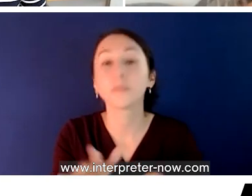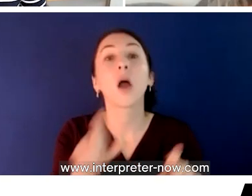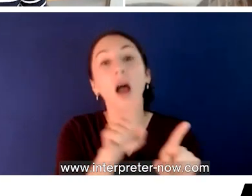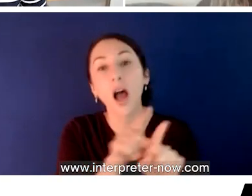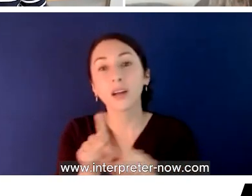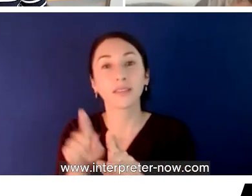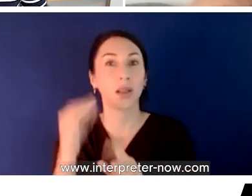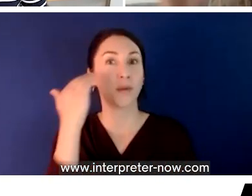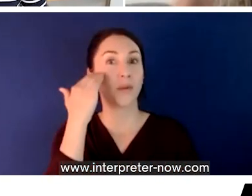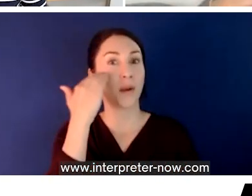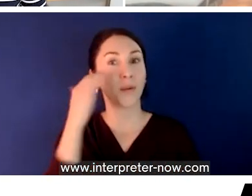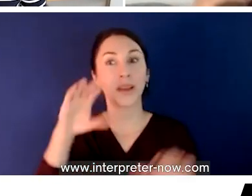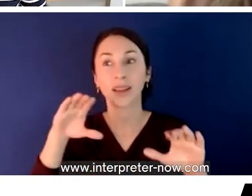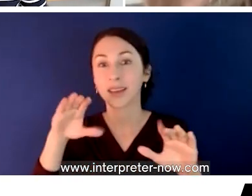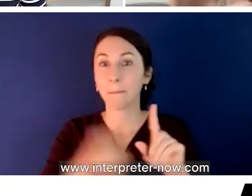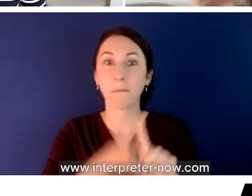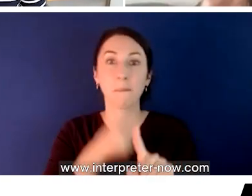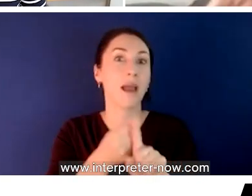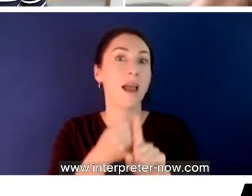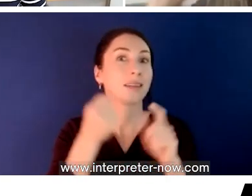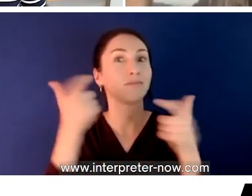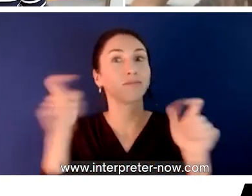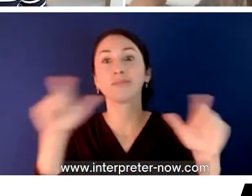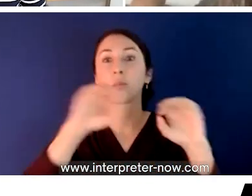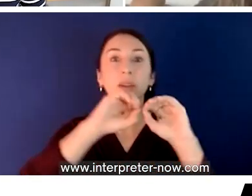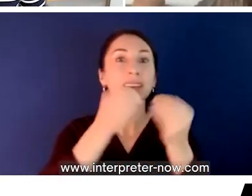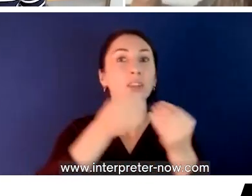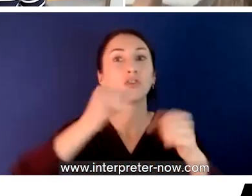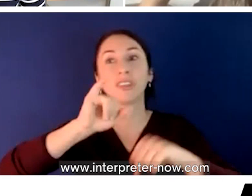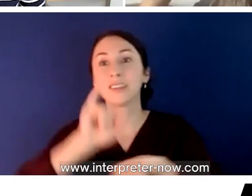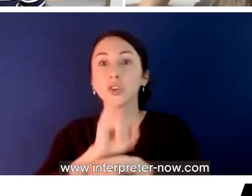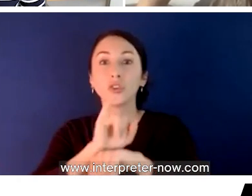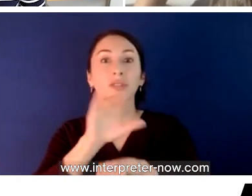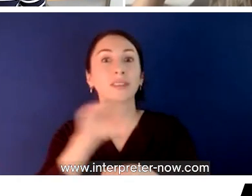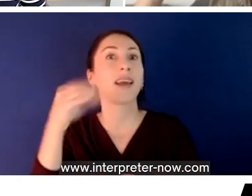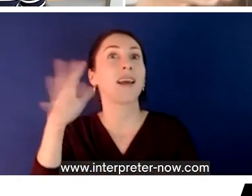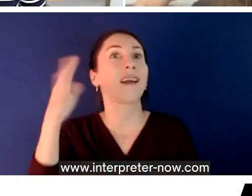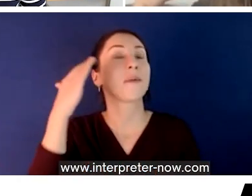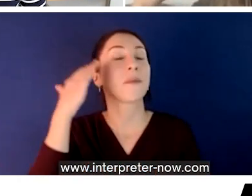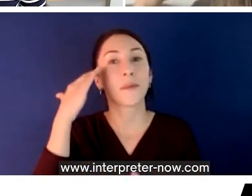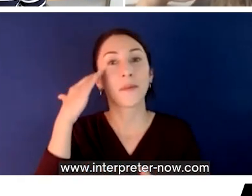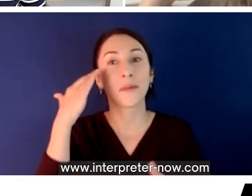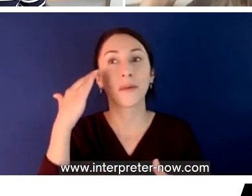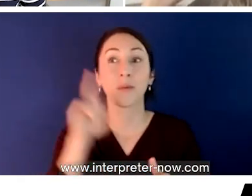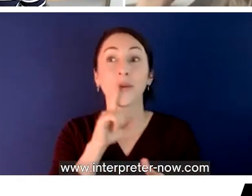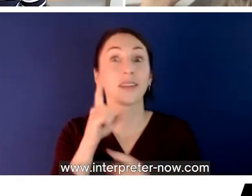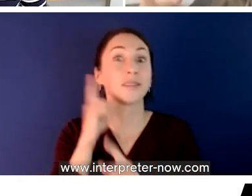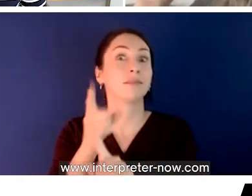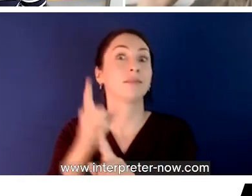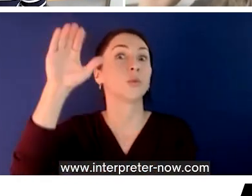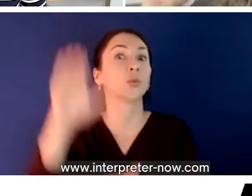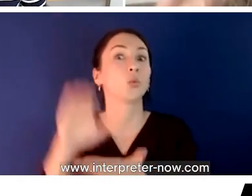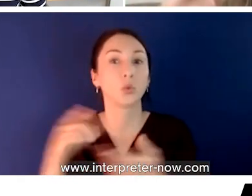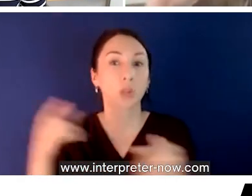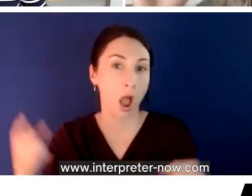that you're doing it across organizations, across industries, and then also helping to actually ultimately reduce